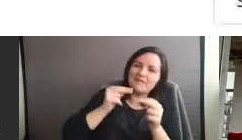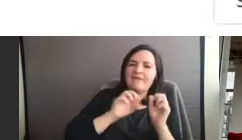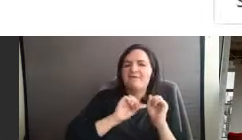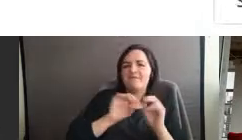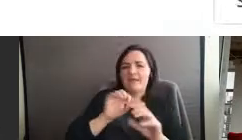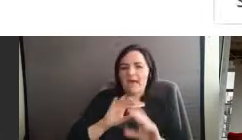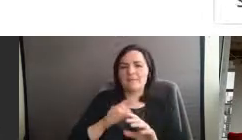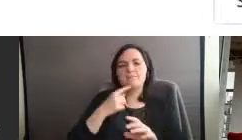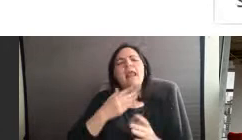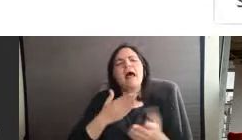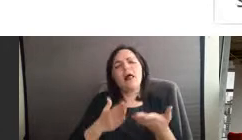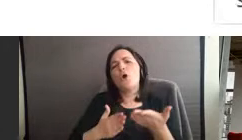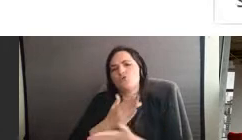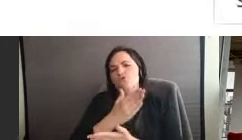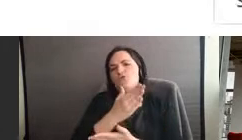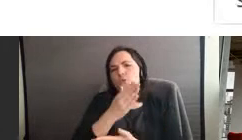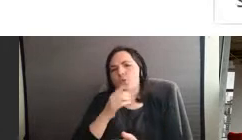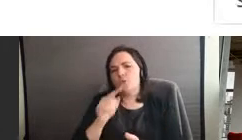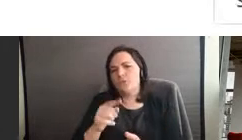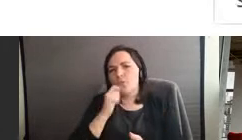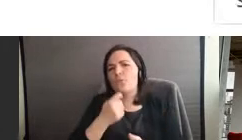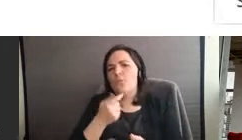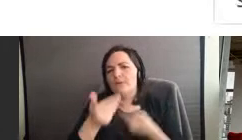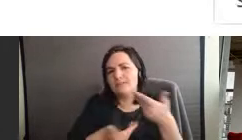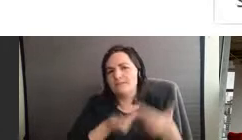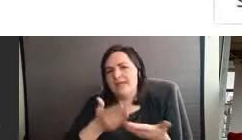of this module.